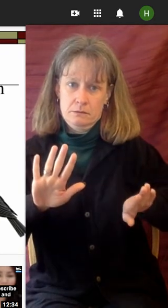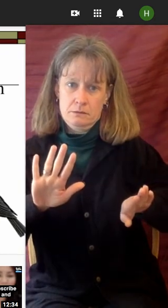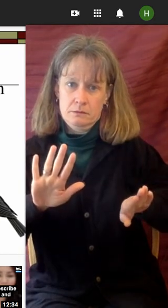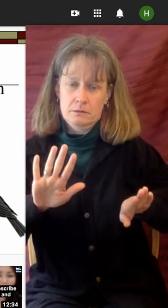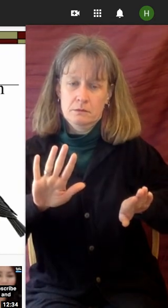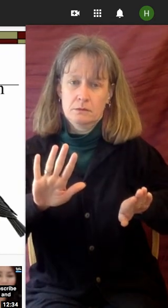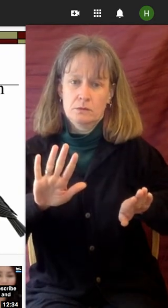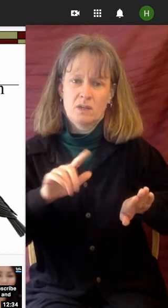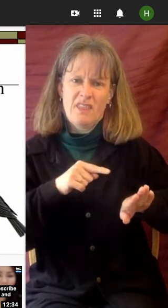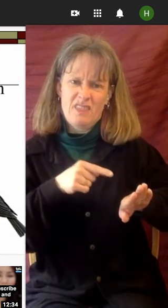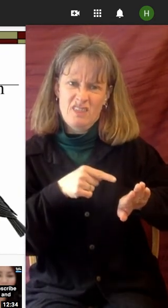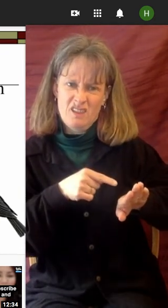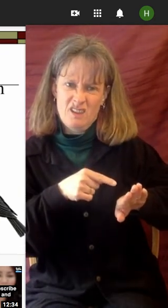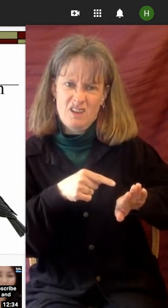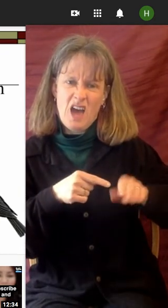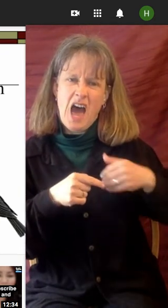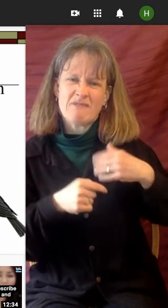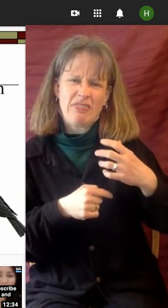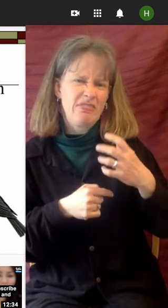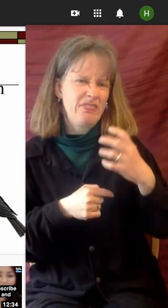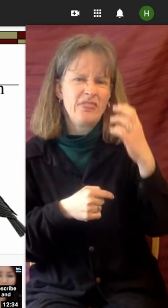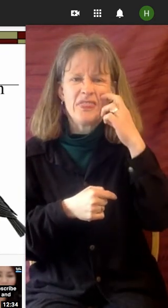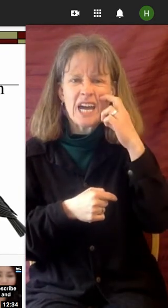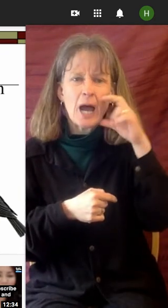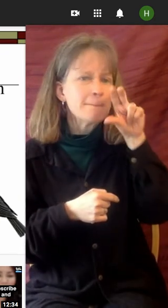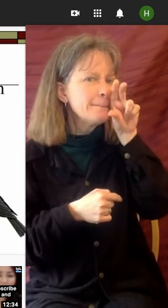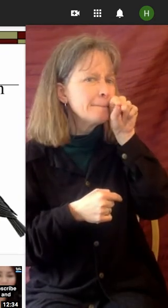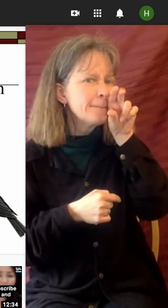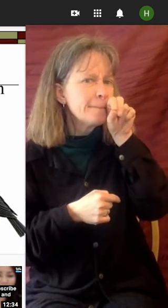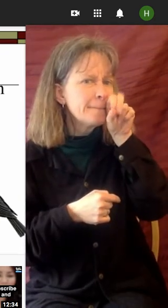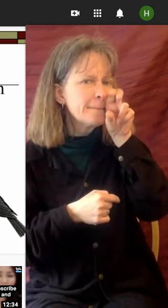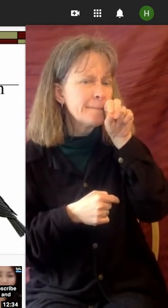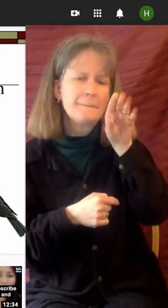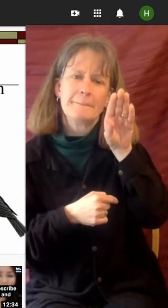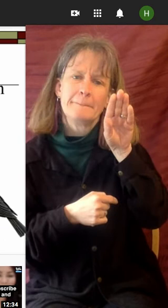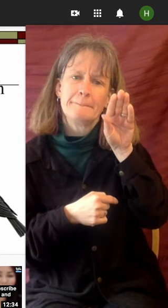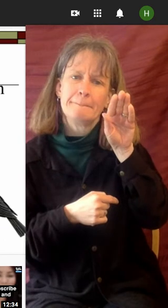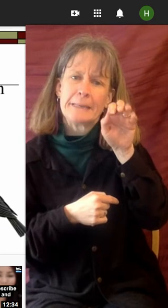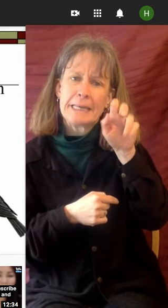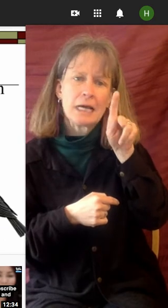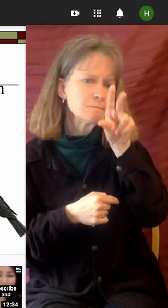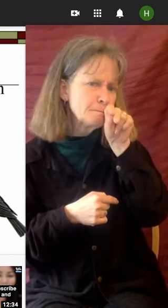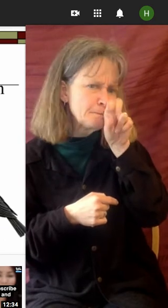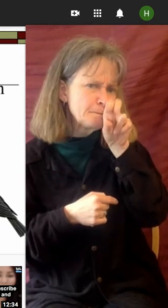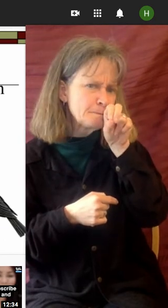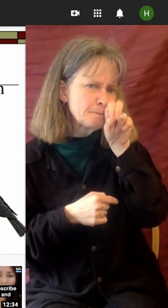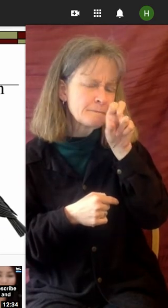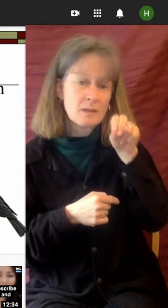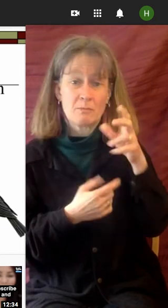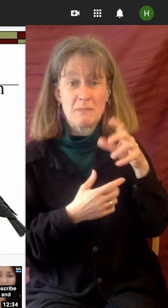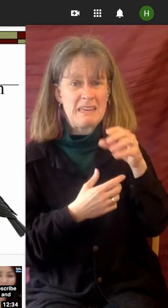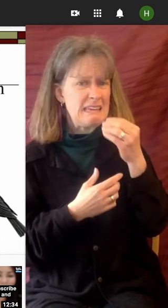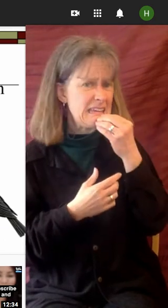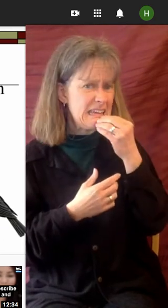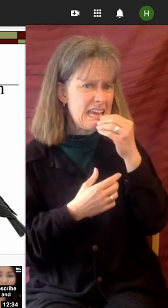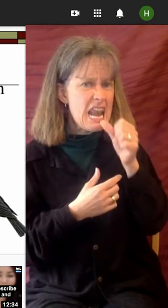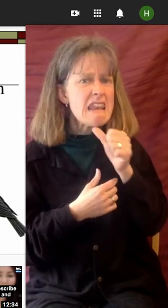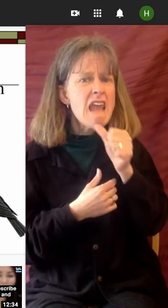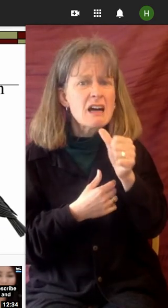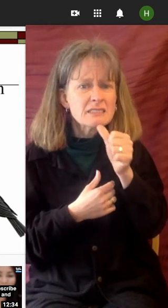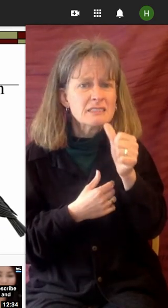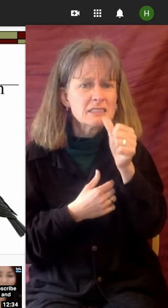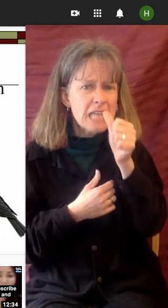features. This one has a thick beak for maybe eating a nut or